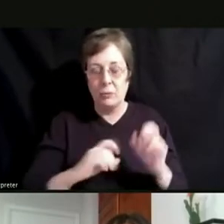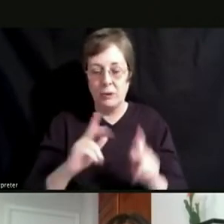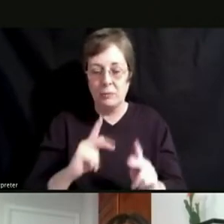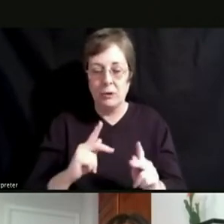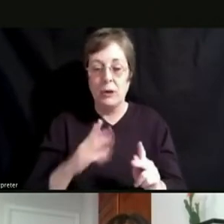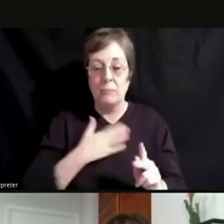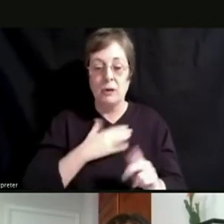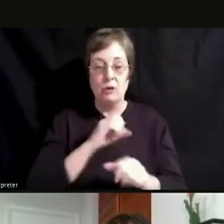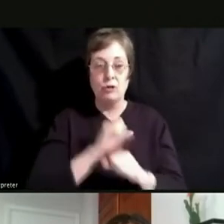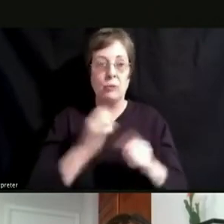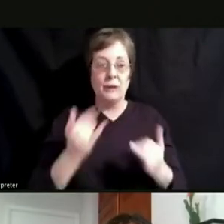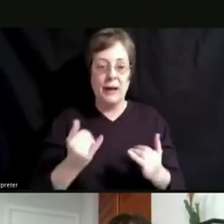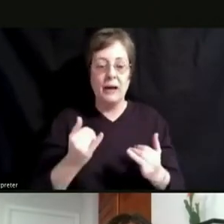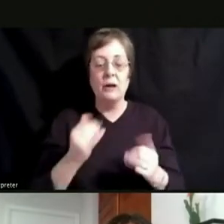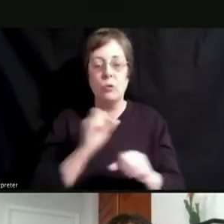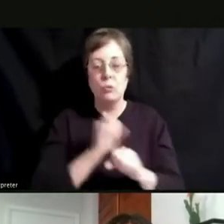all.